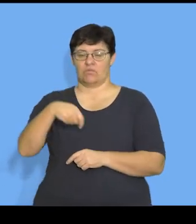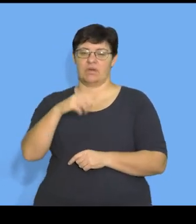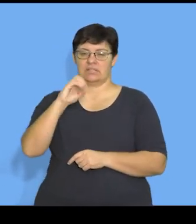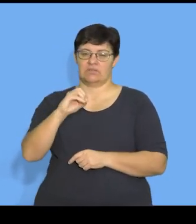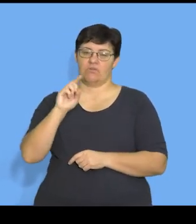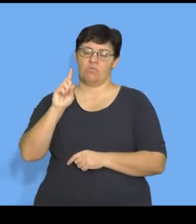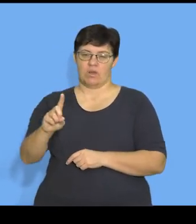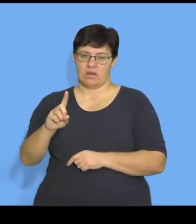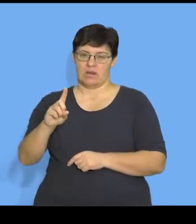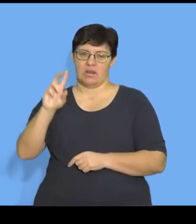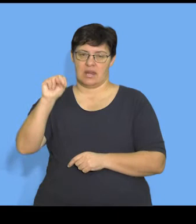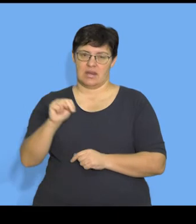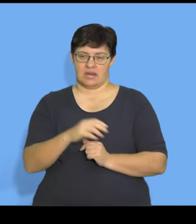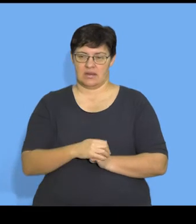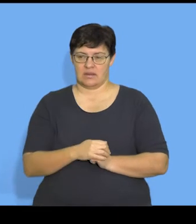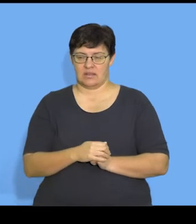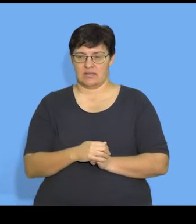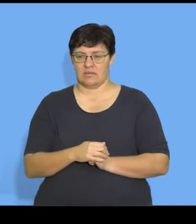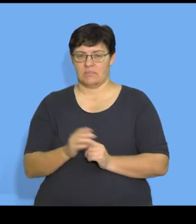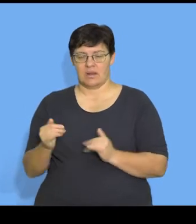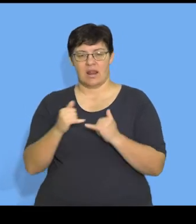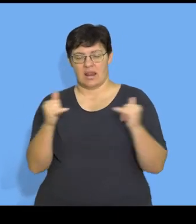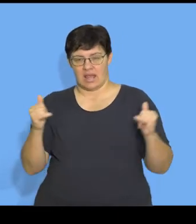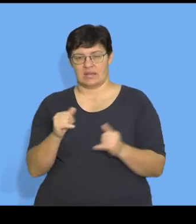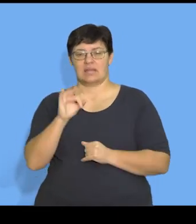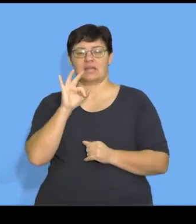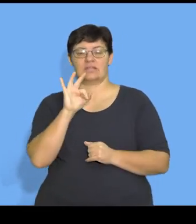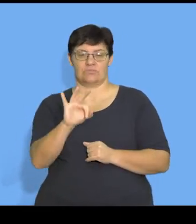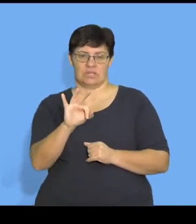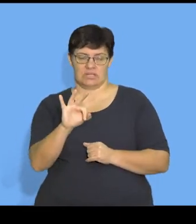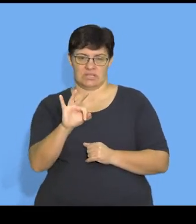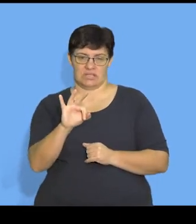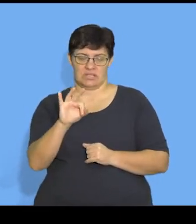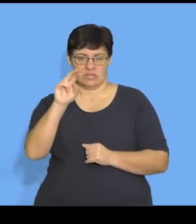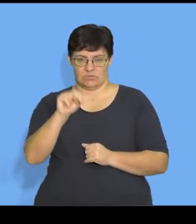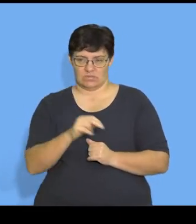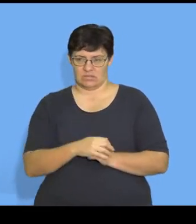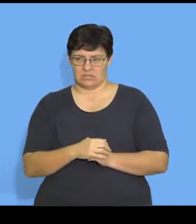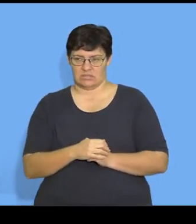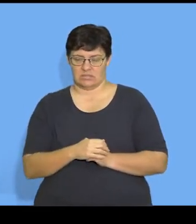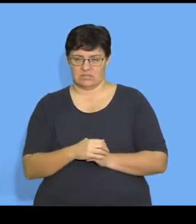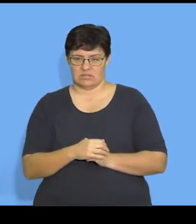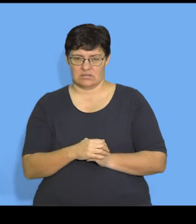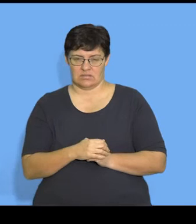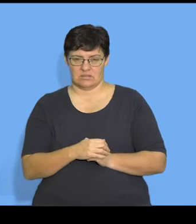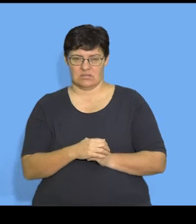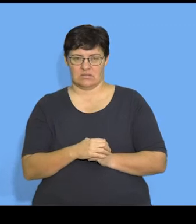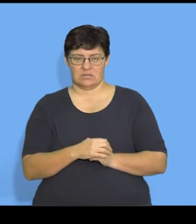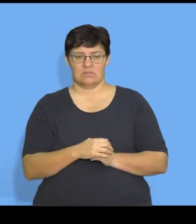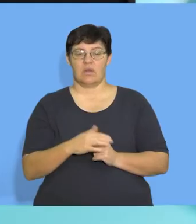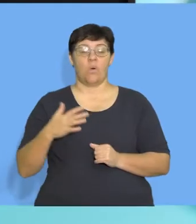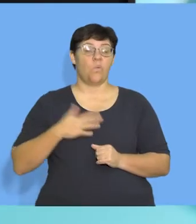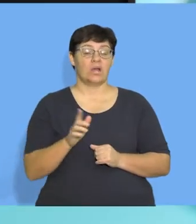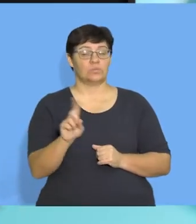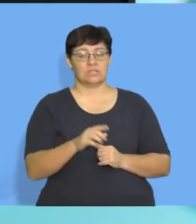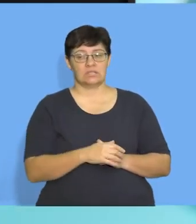0.01 newtons, because then my line would be 3 newtons, okay? But what I would wanting you to get is that it